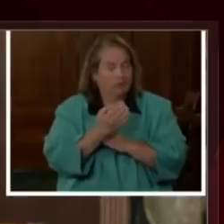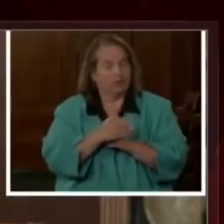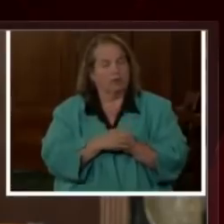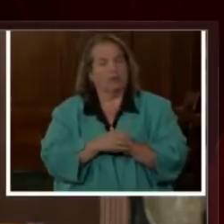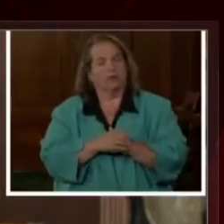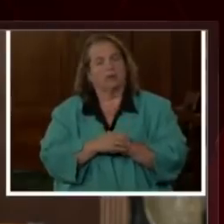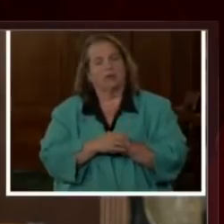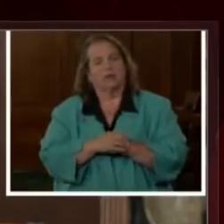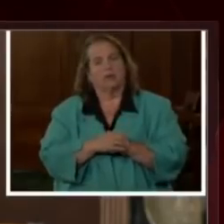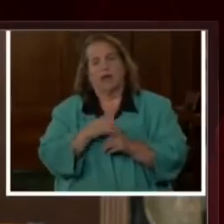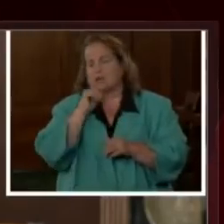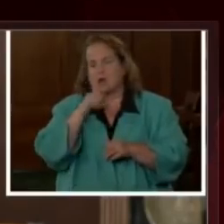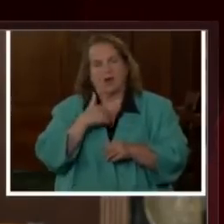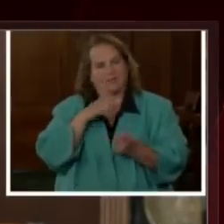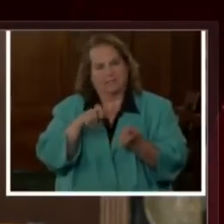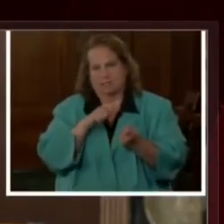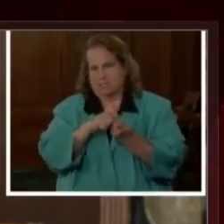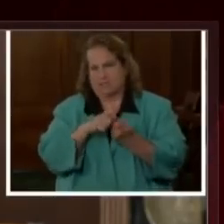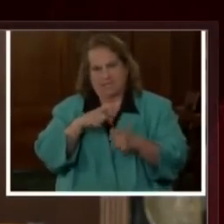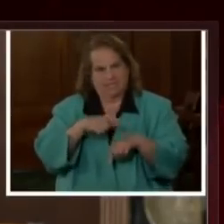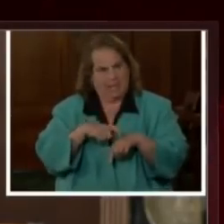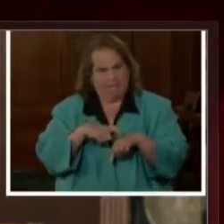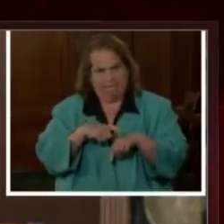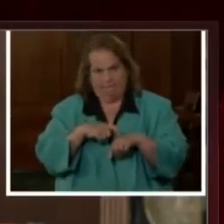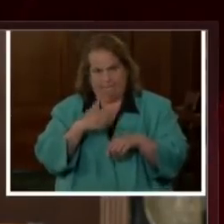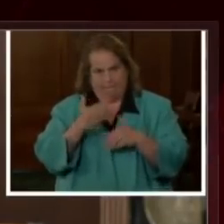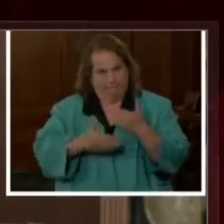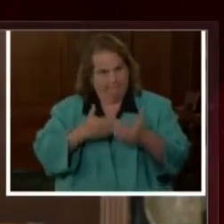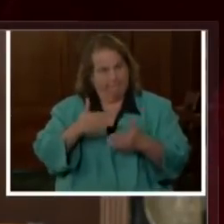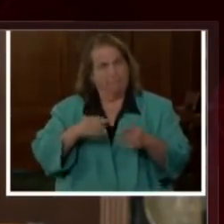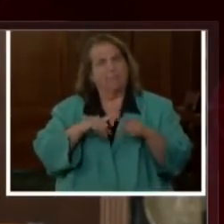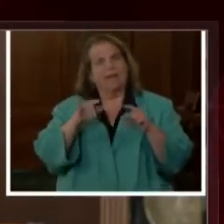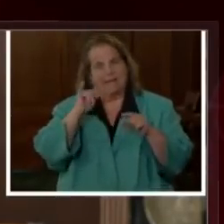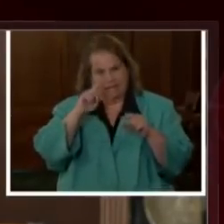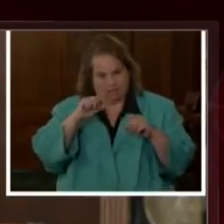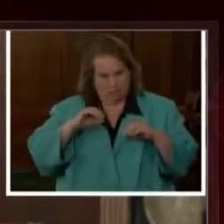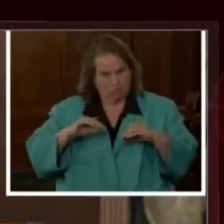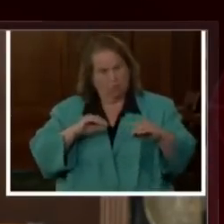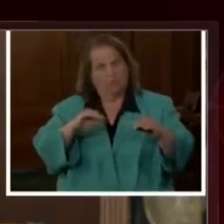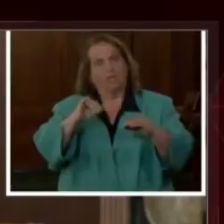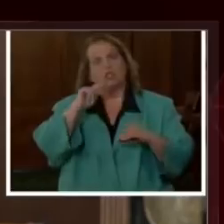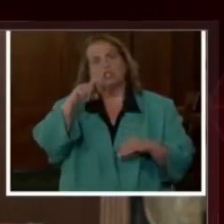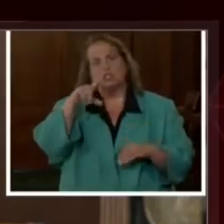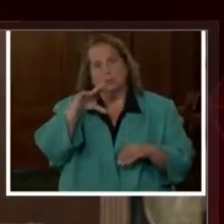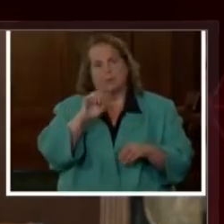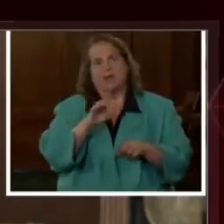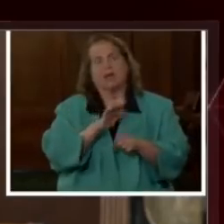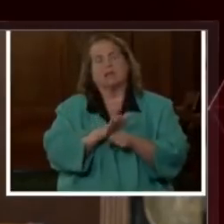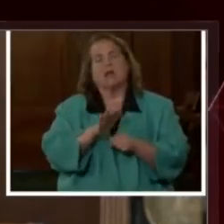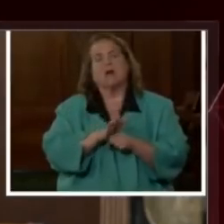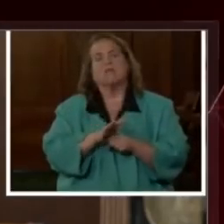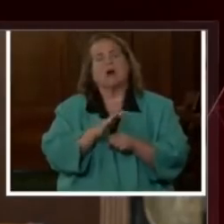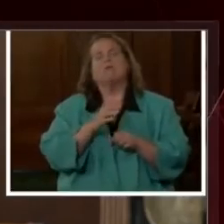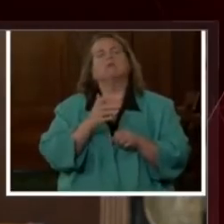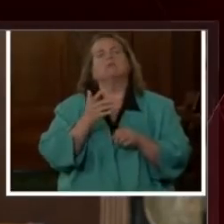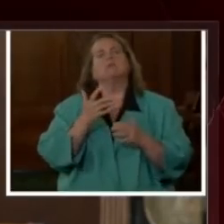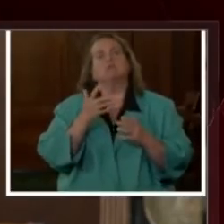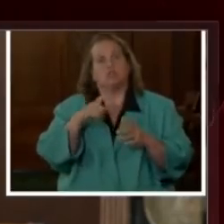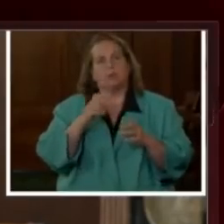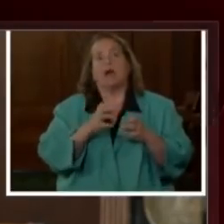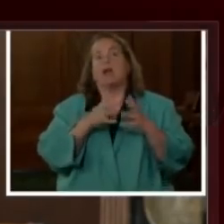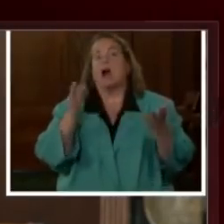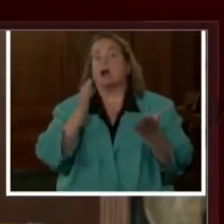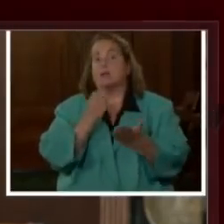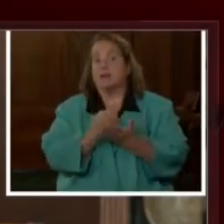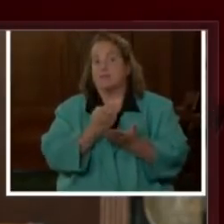timeline. I don't have a specific timeline yet, but I know it's moving. I know that there should be significant amounts of